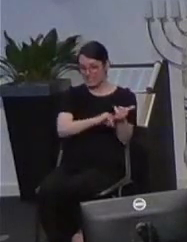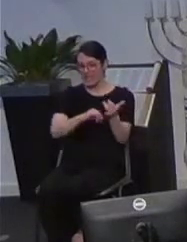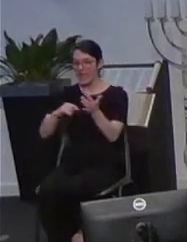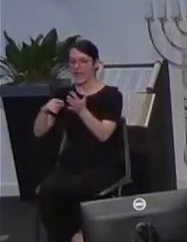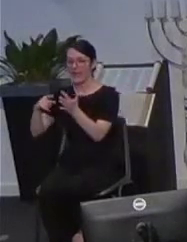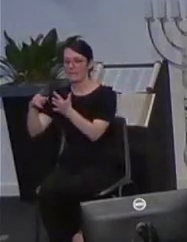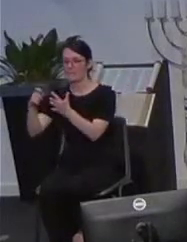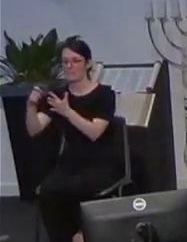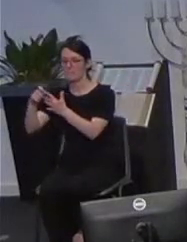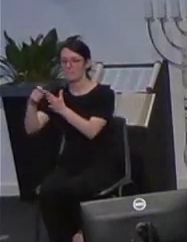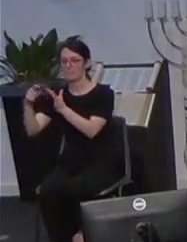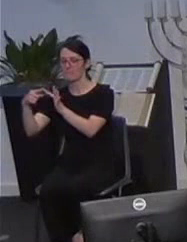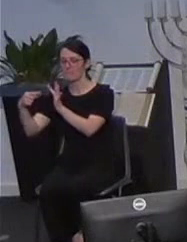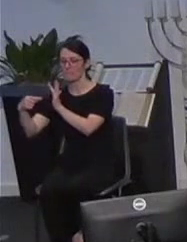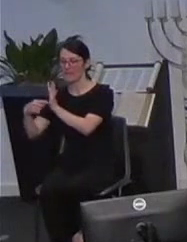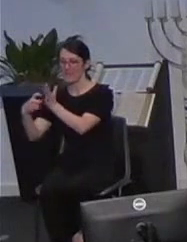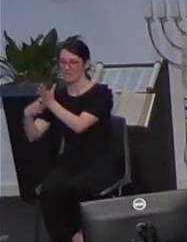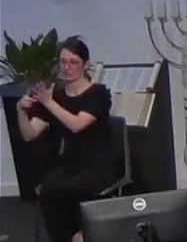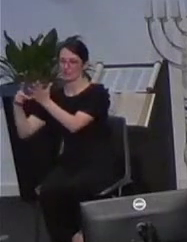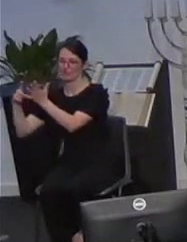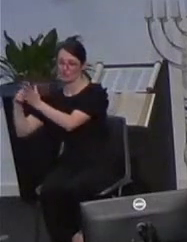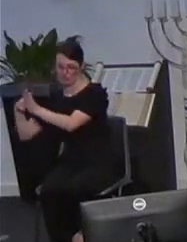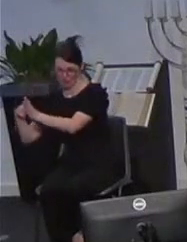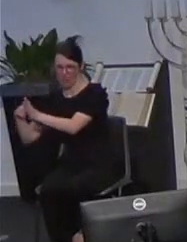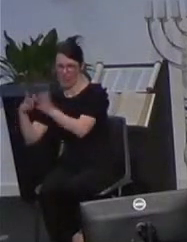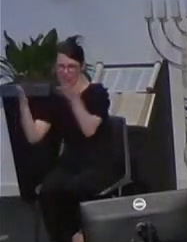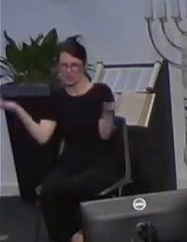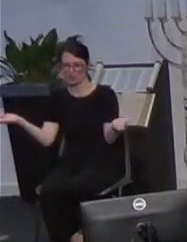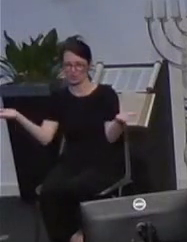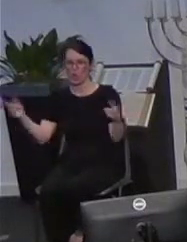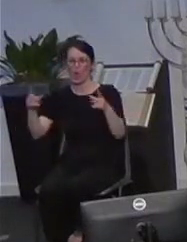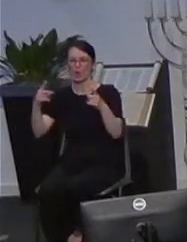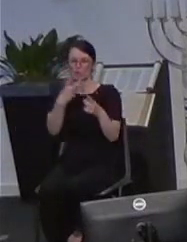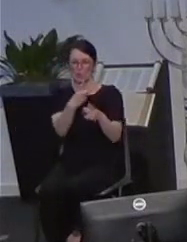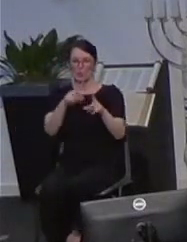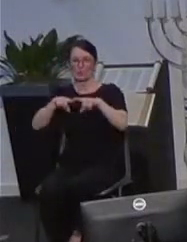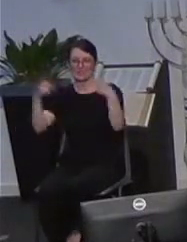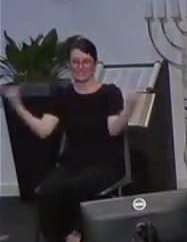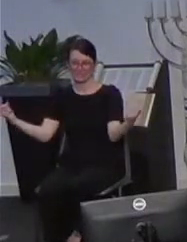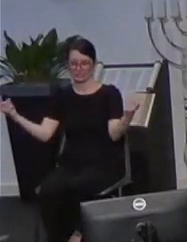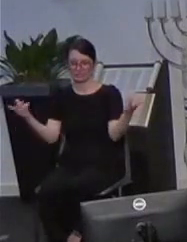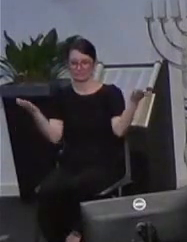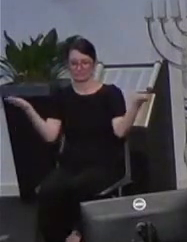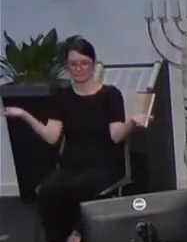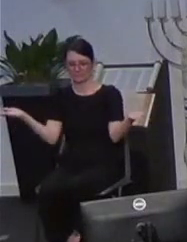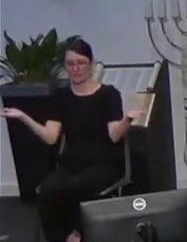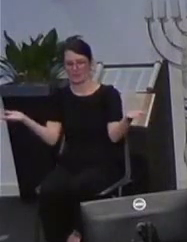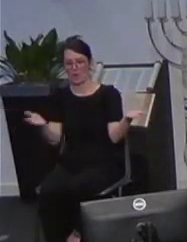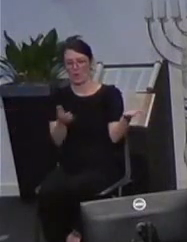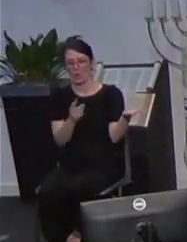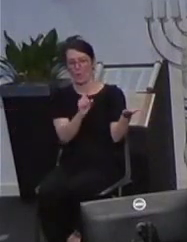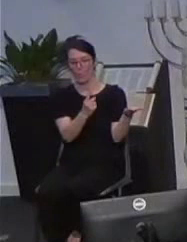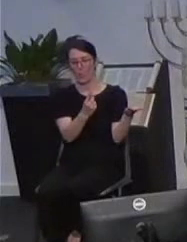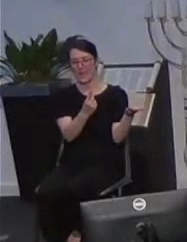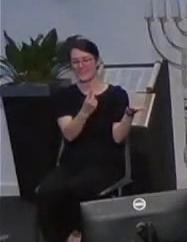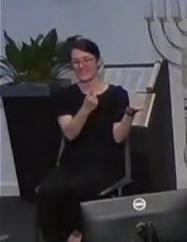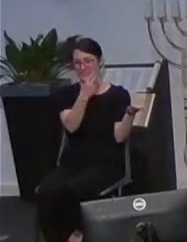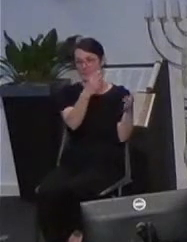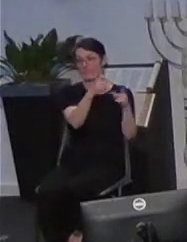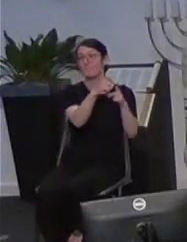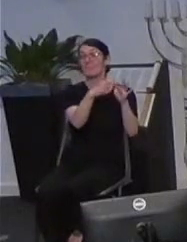we see that a lot in the Bible. They use a play on words. You know, you are Petros, and upon this Petra, you are Peter, and upon this